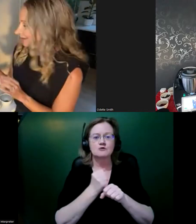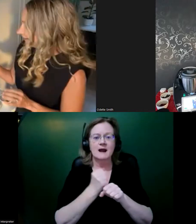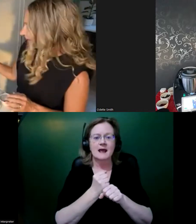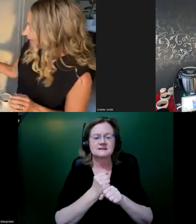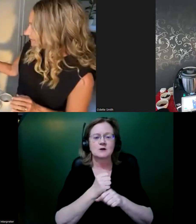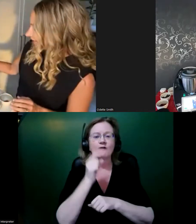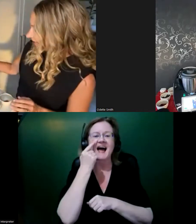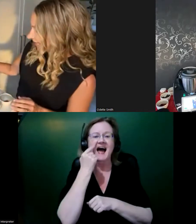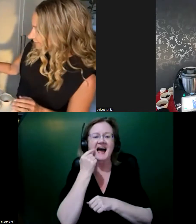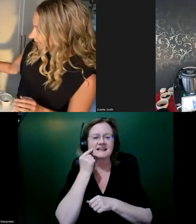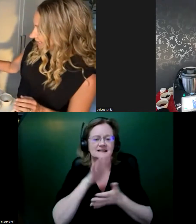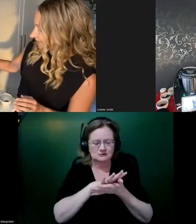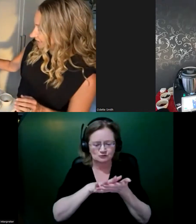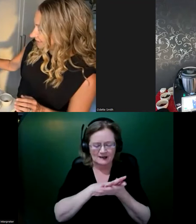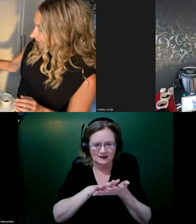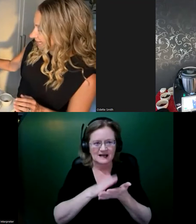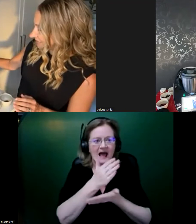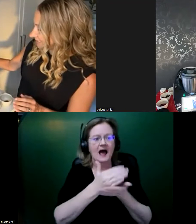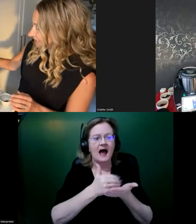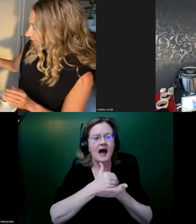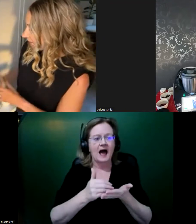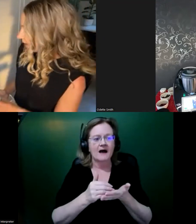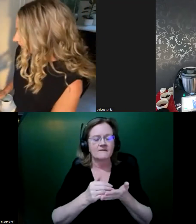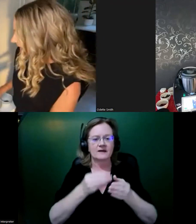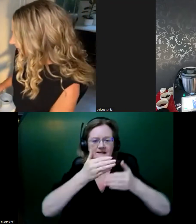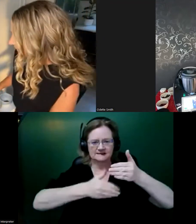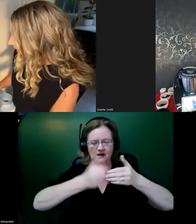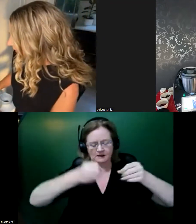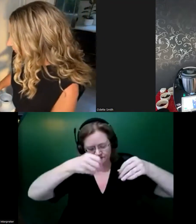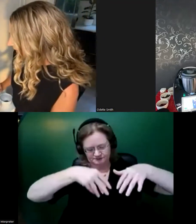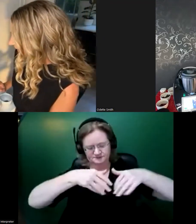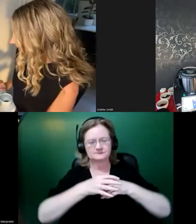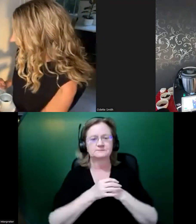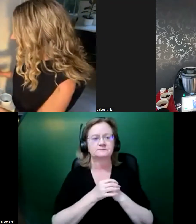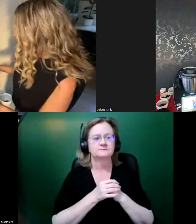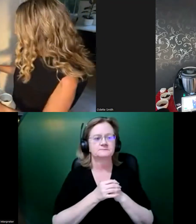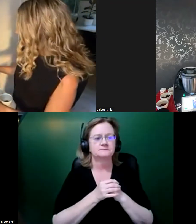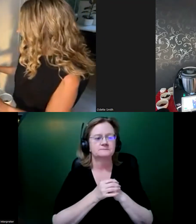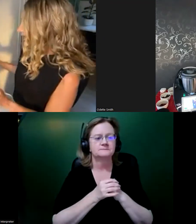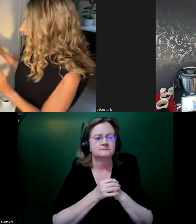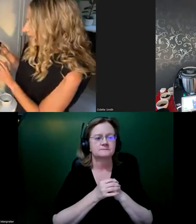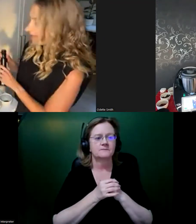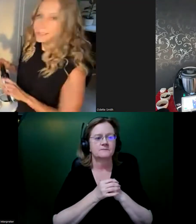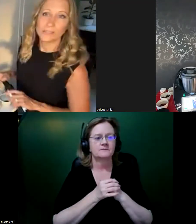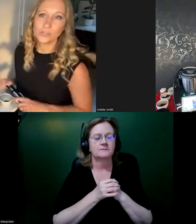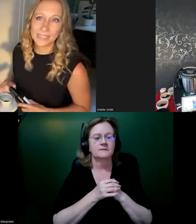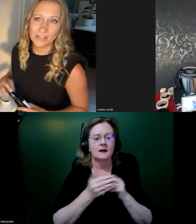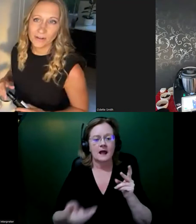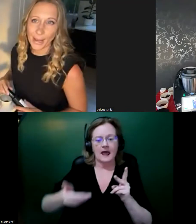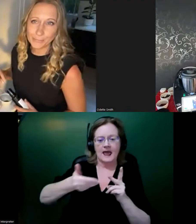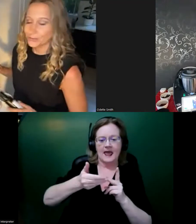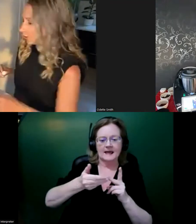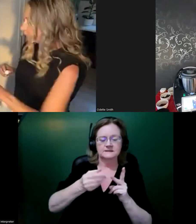earlier, cut into halves and then thin slices. Place them on the Thermomix, and then I'm going to add